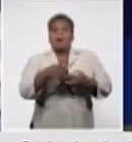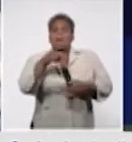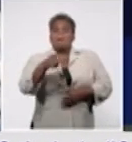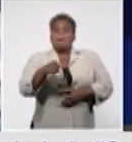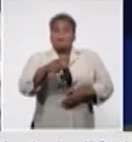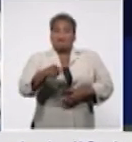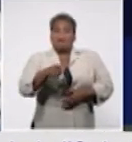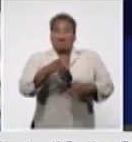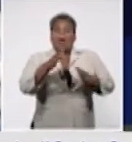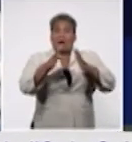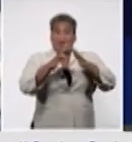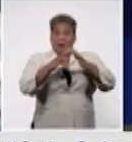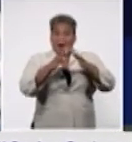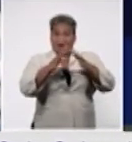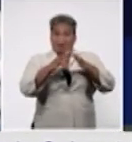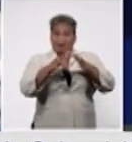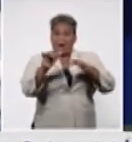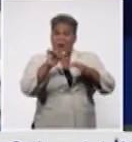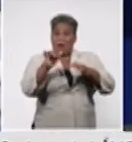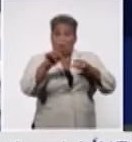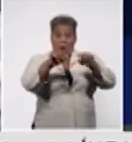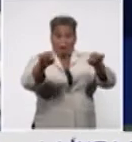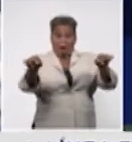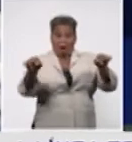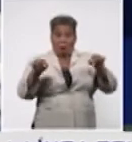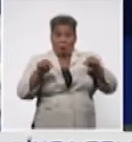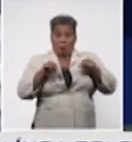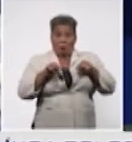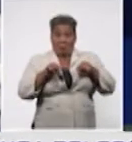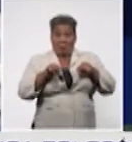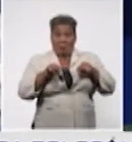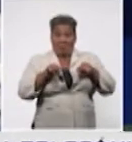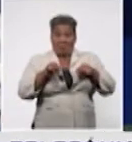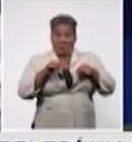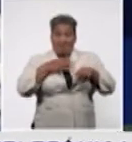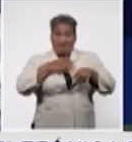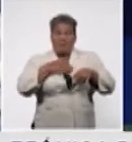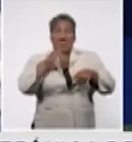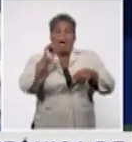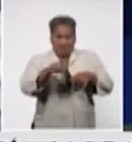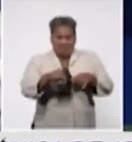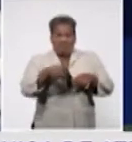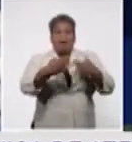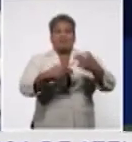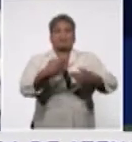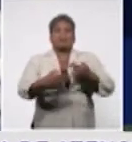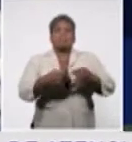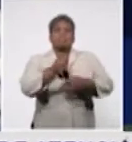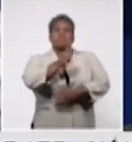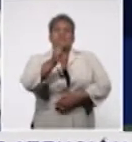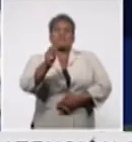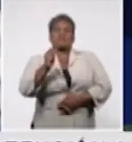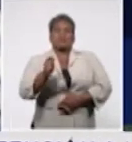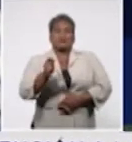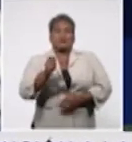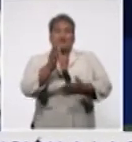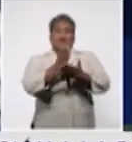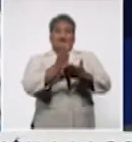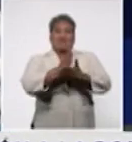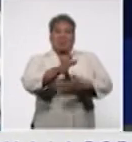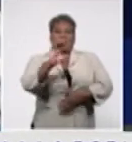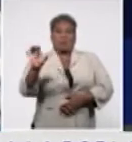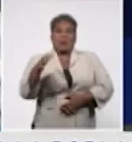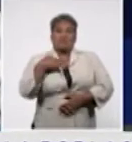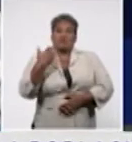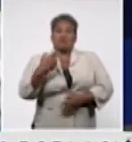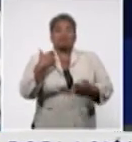friends. He showed the first symptoms on August 15th and was hospitalized. He presented a rather